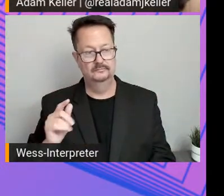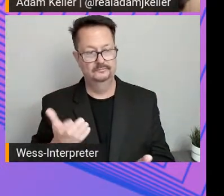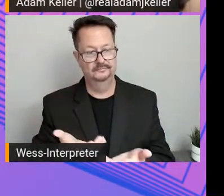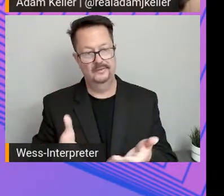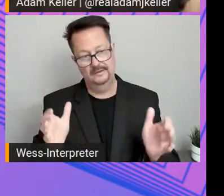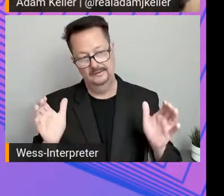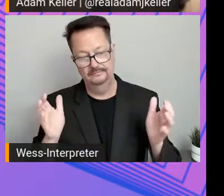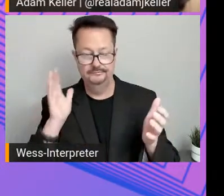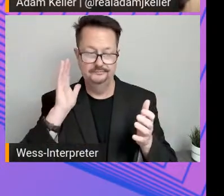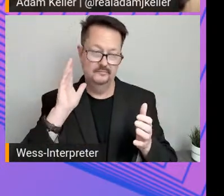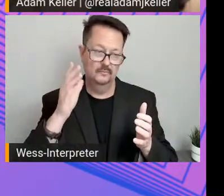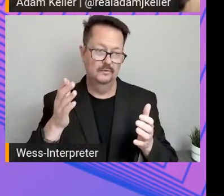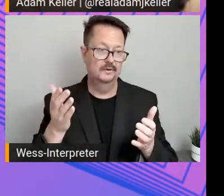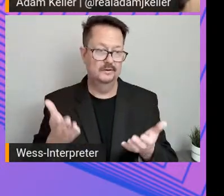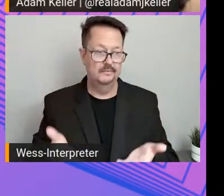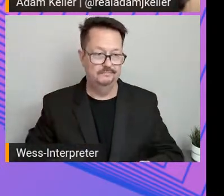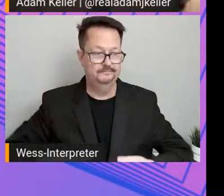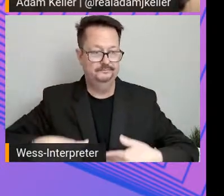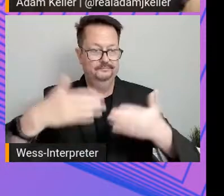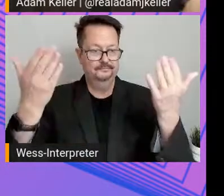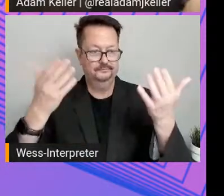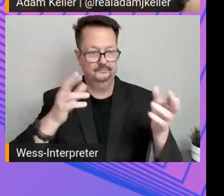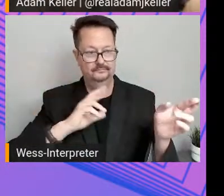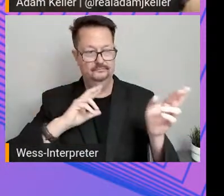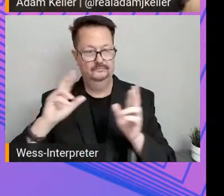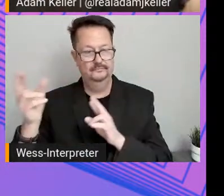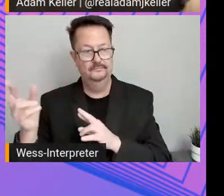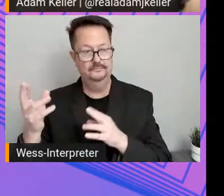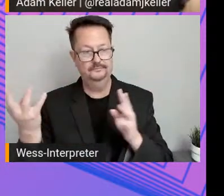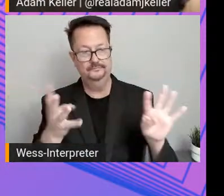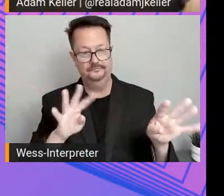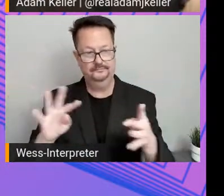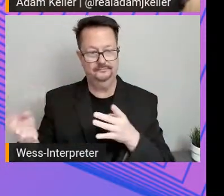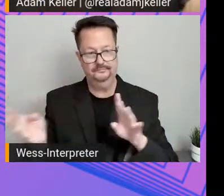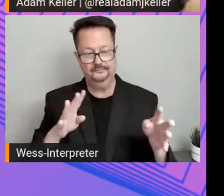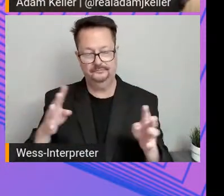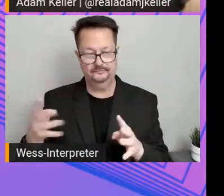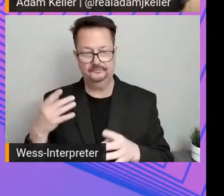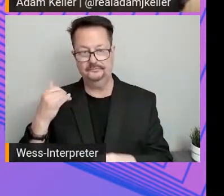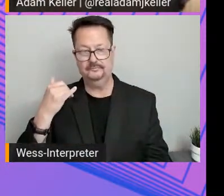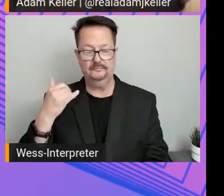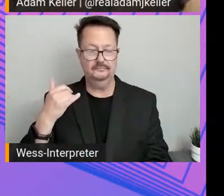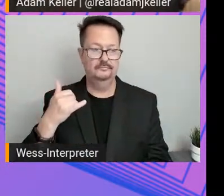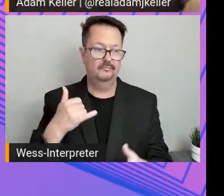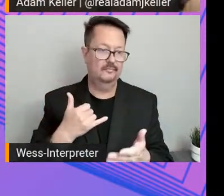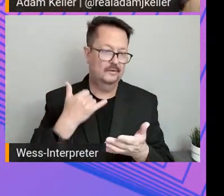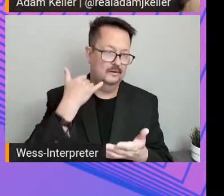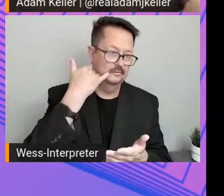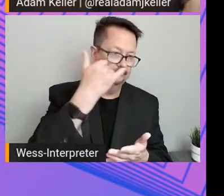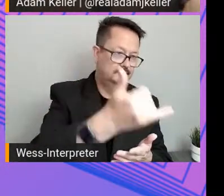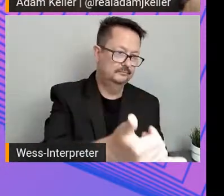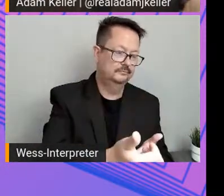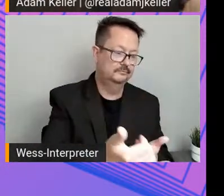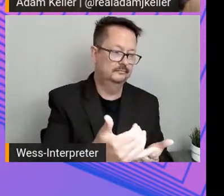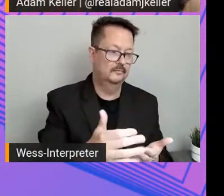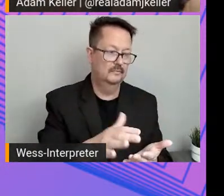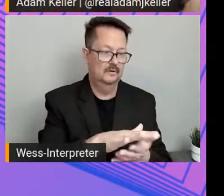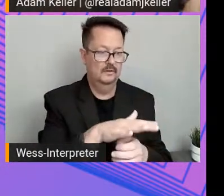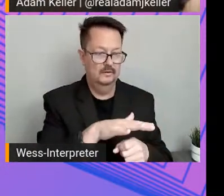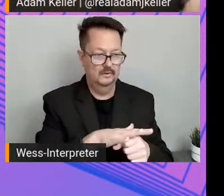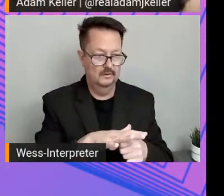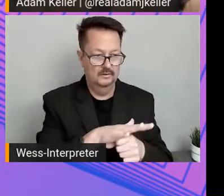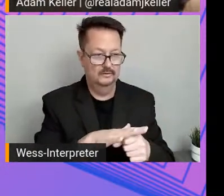serve it, and it's ready to serve traffic. So if I were to call localhost here, curl localhost